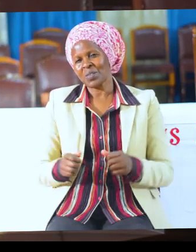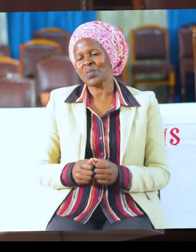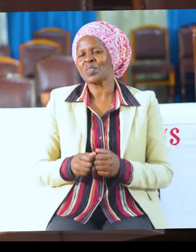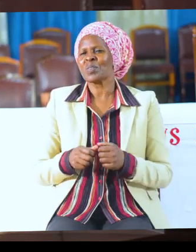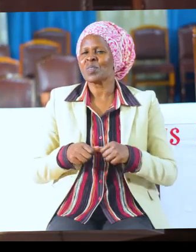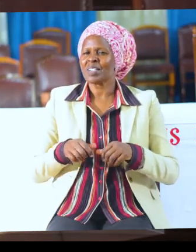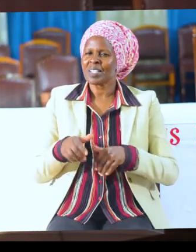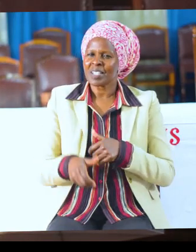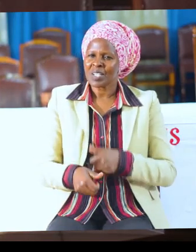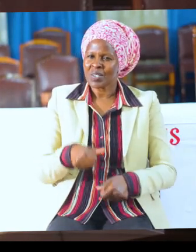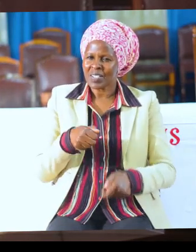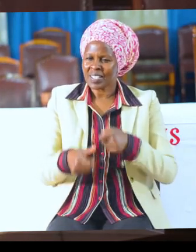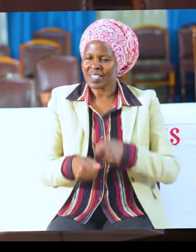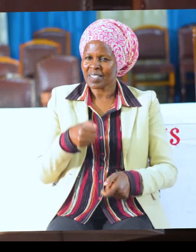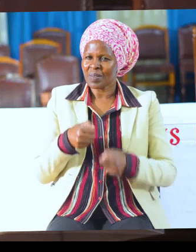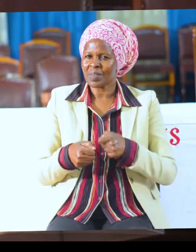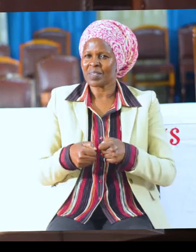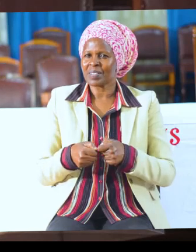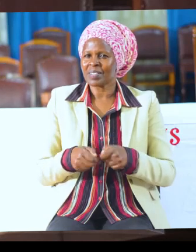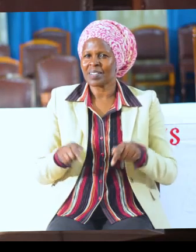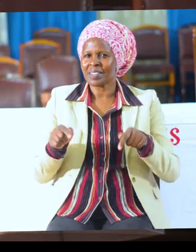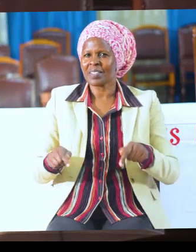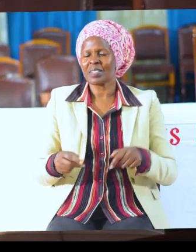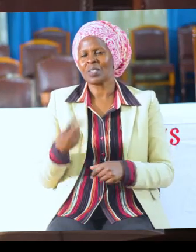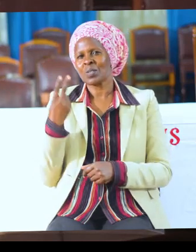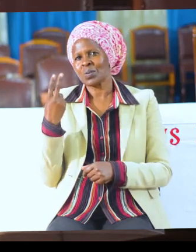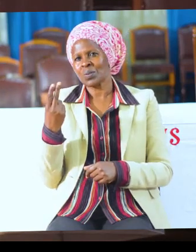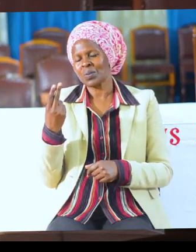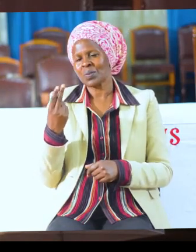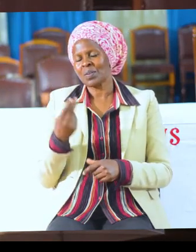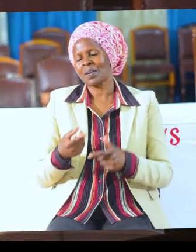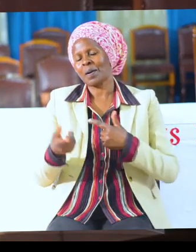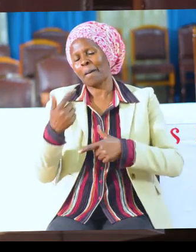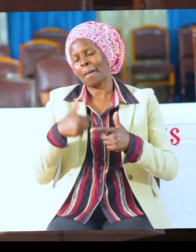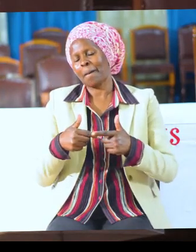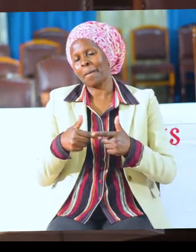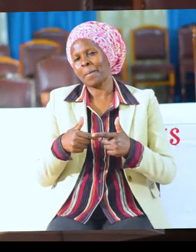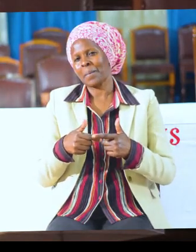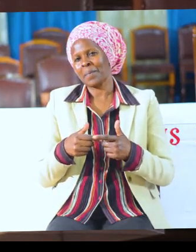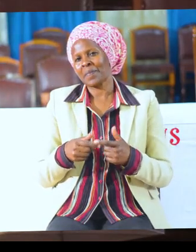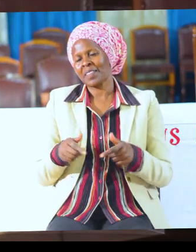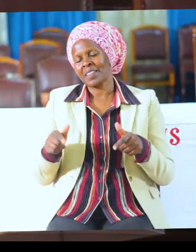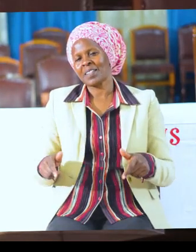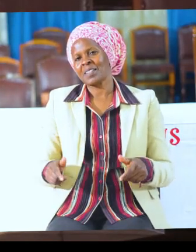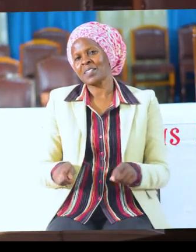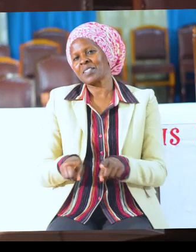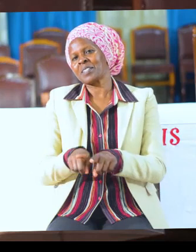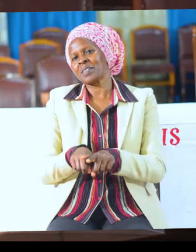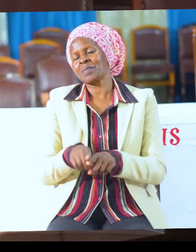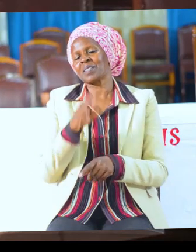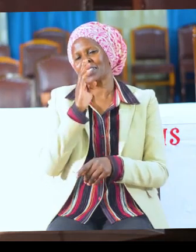we continue redigging, you know, the wells, that these two would come, you know, during the same